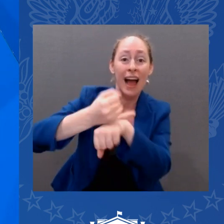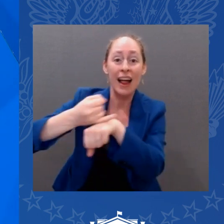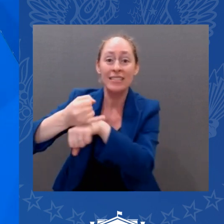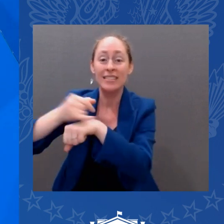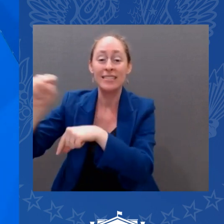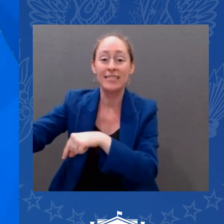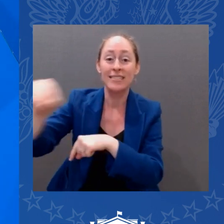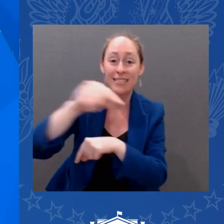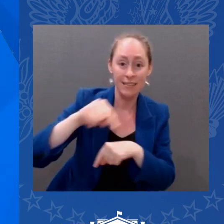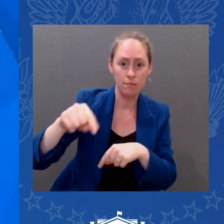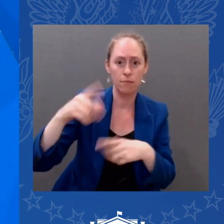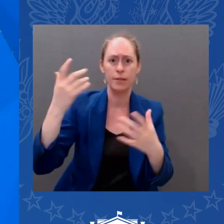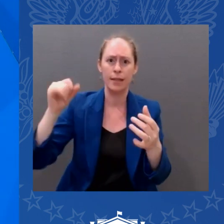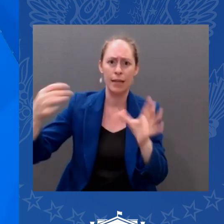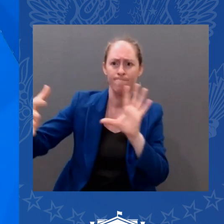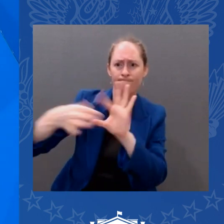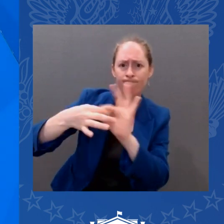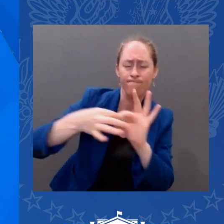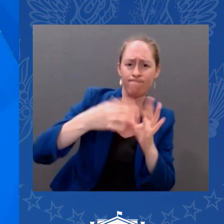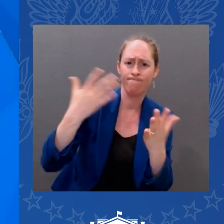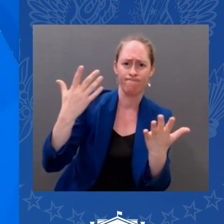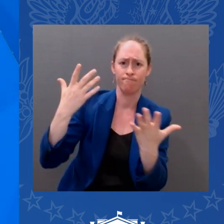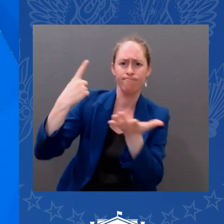a collaboration among